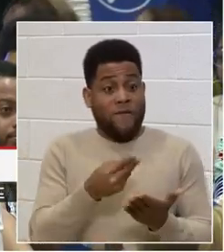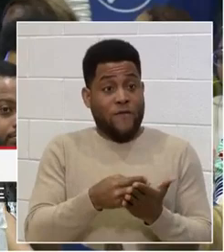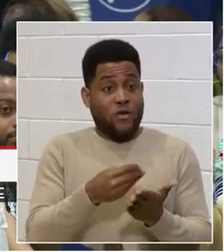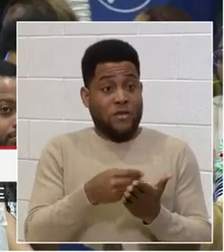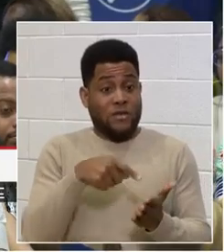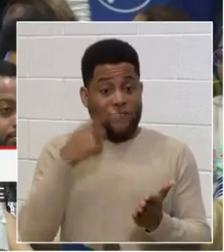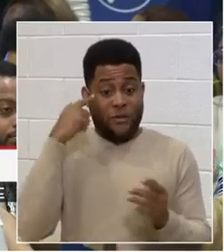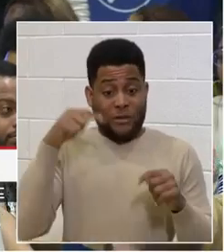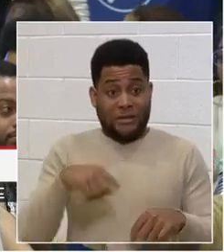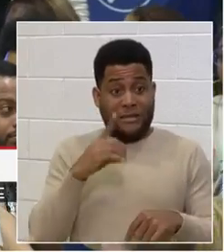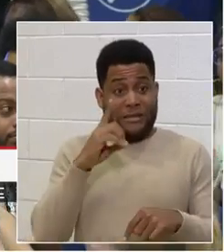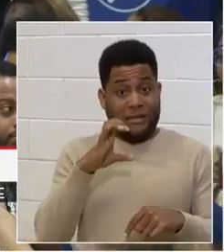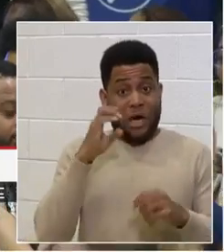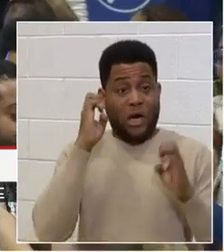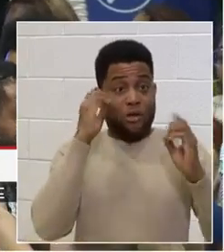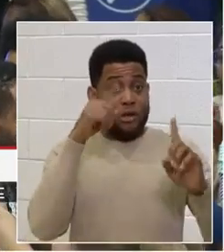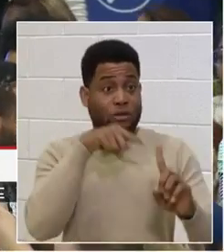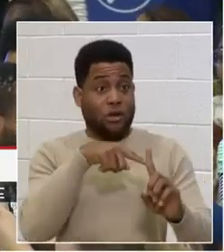country?